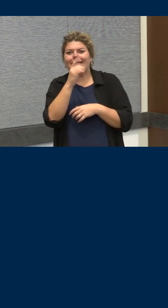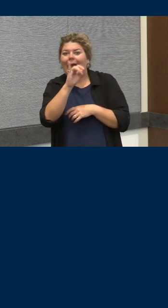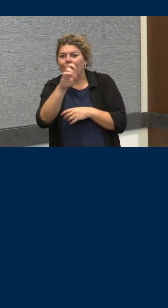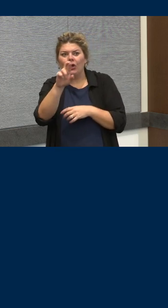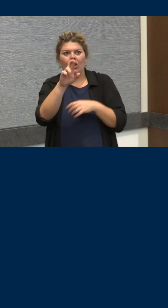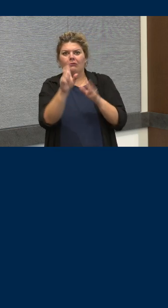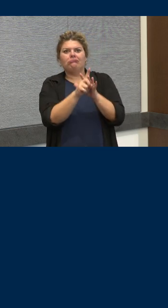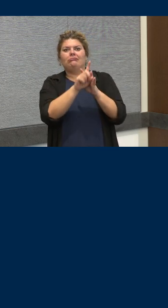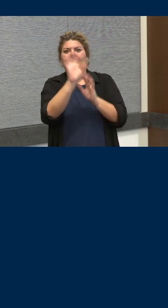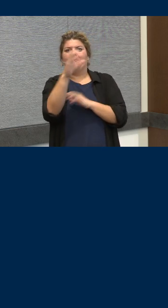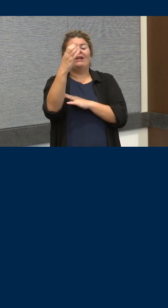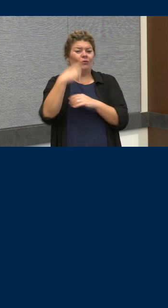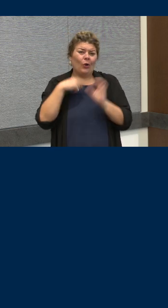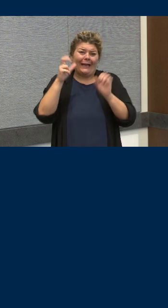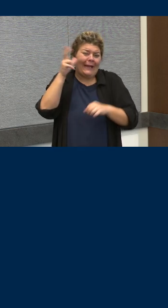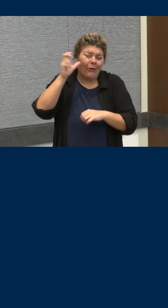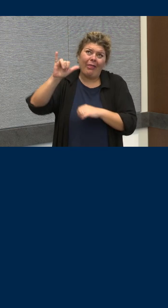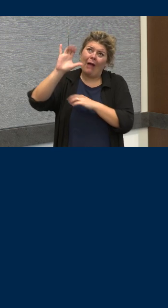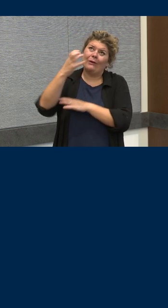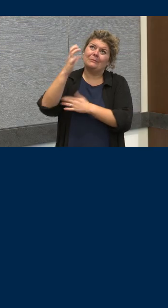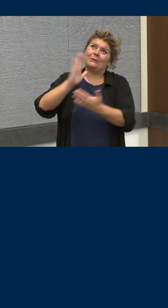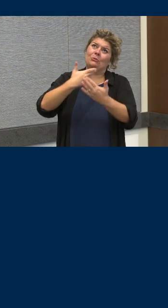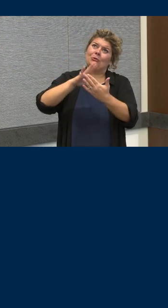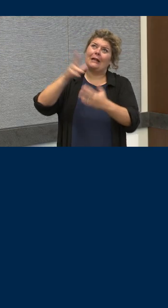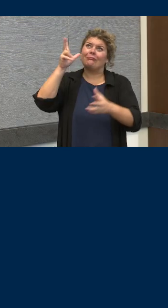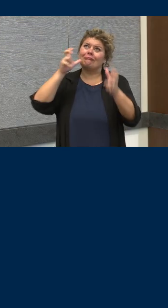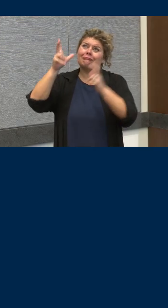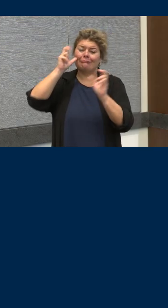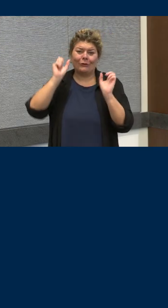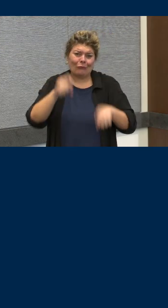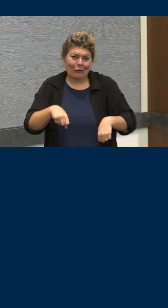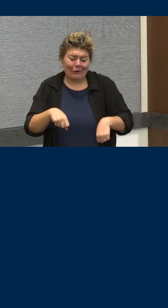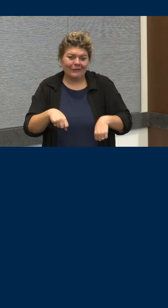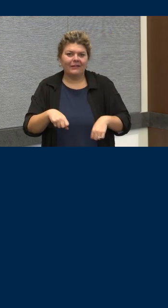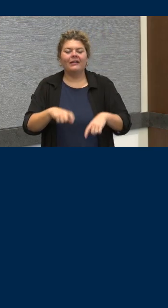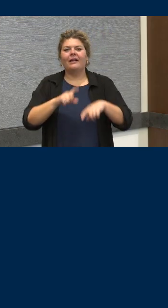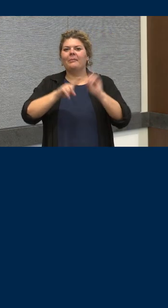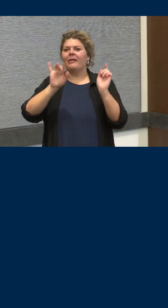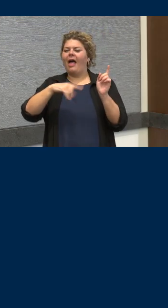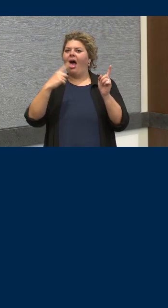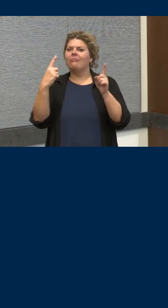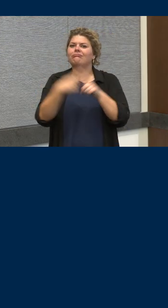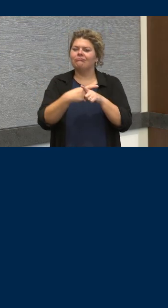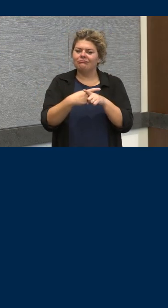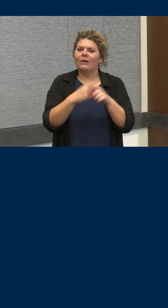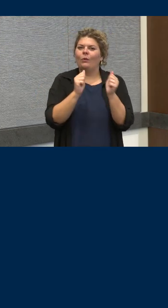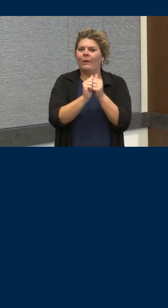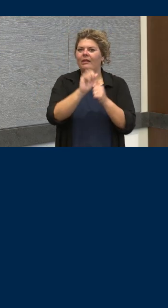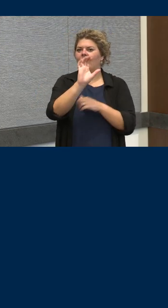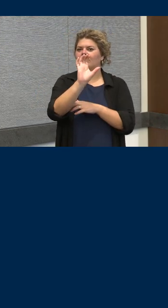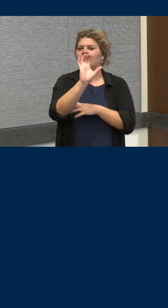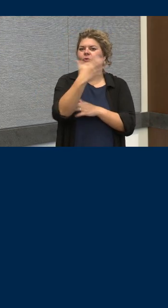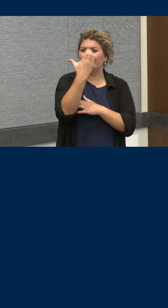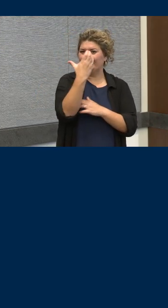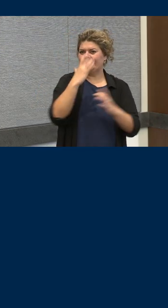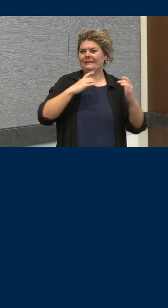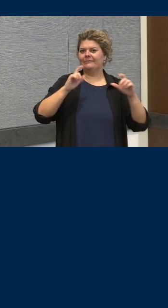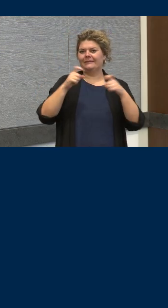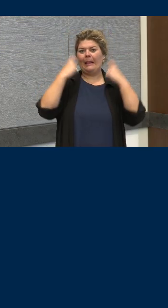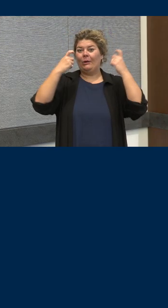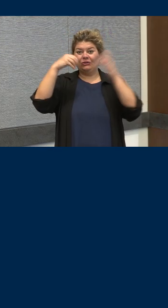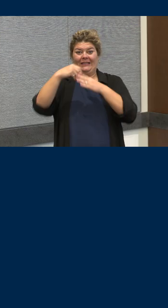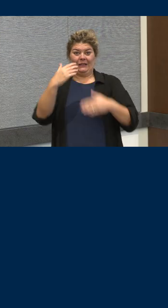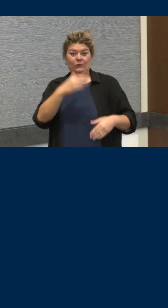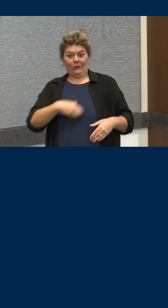hear the Christmas music playing in the background. The contrast with Christmas celebrations in Switzerland